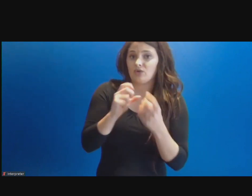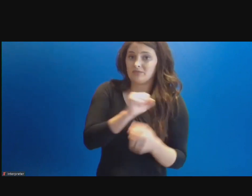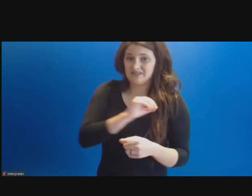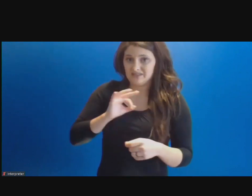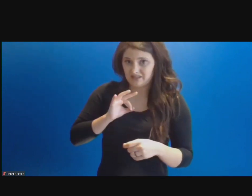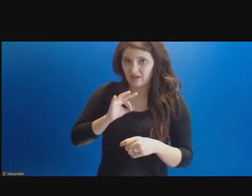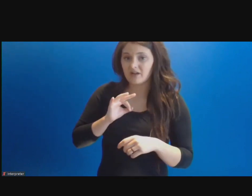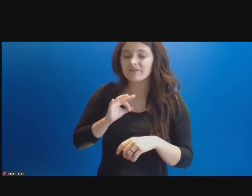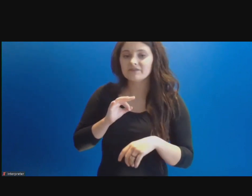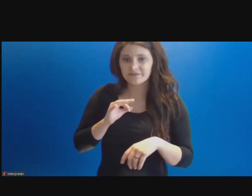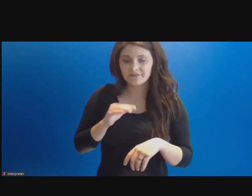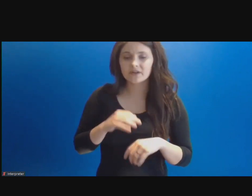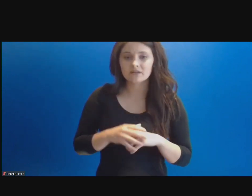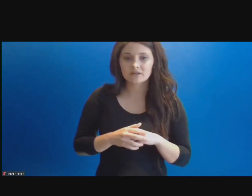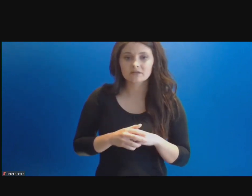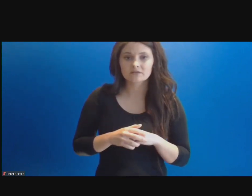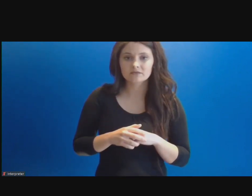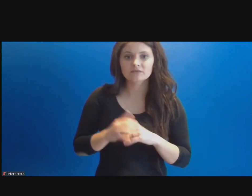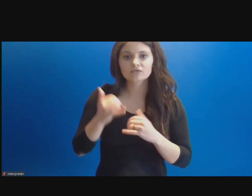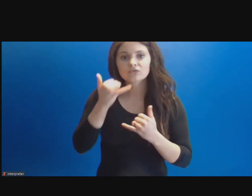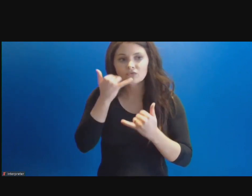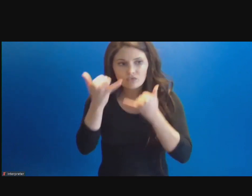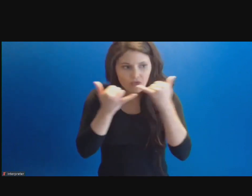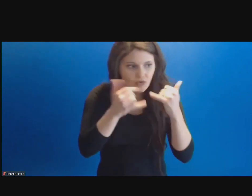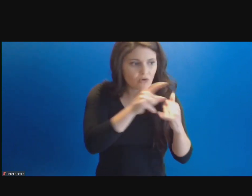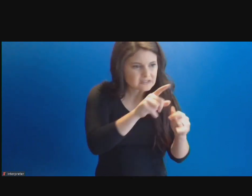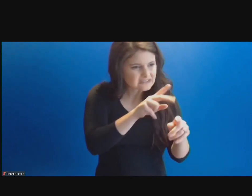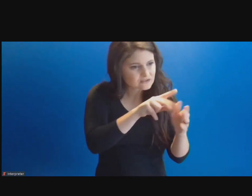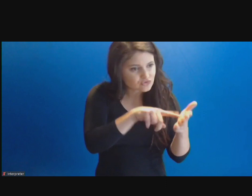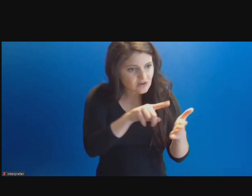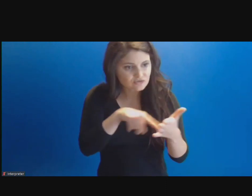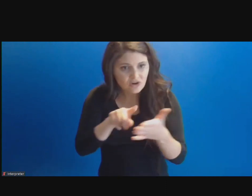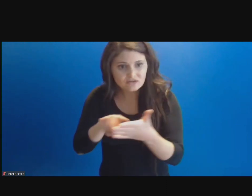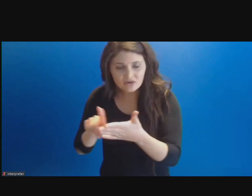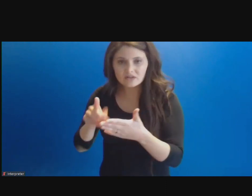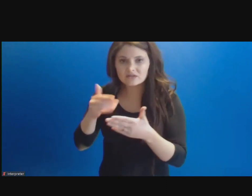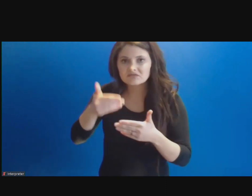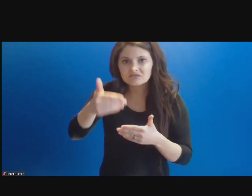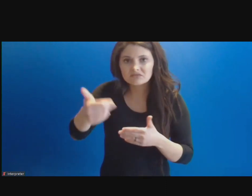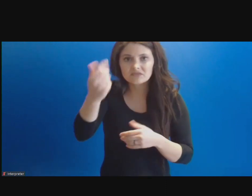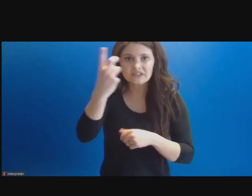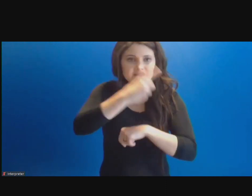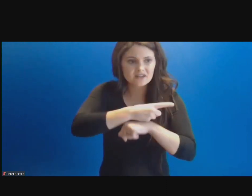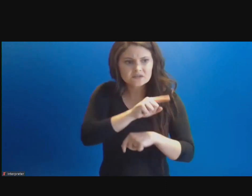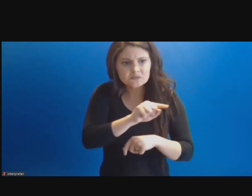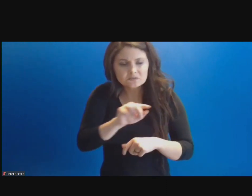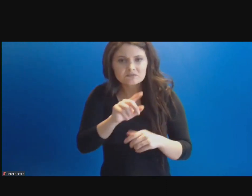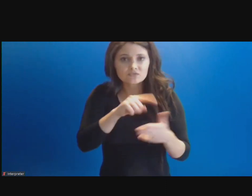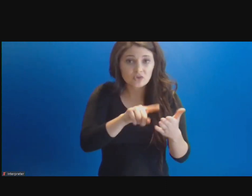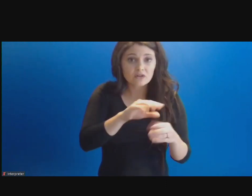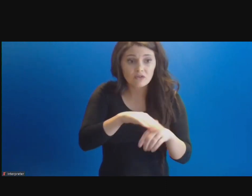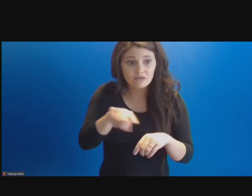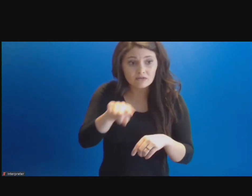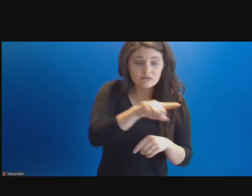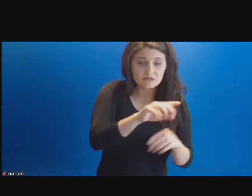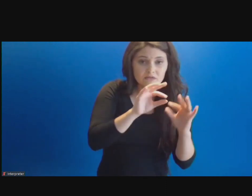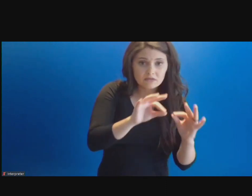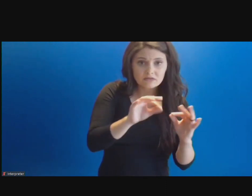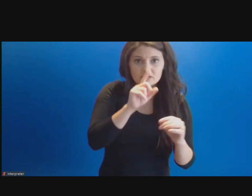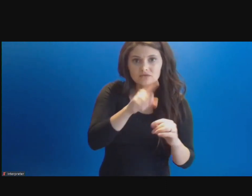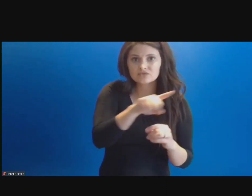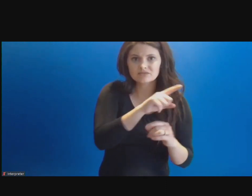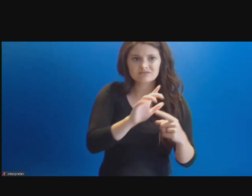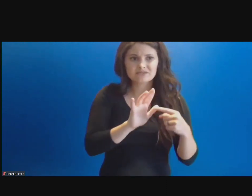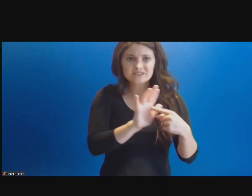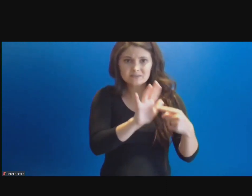our different individuals under monitoring every couple of days to check on them and make sure and see when their